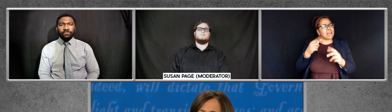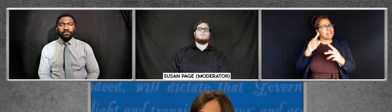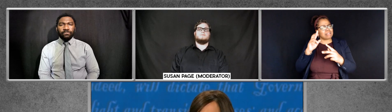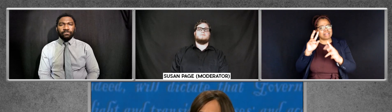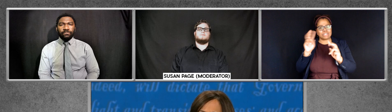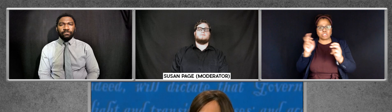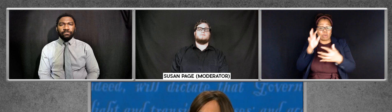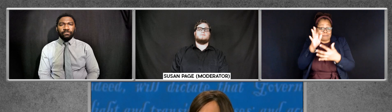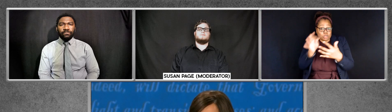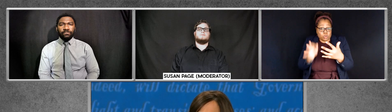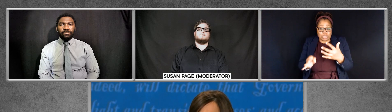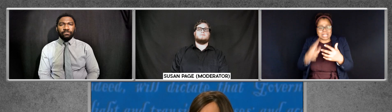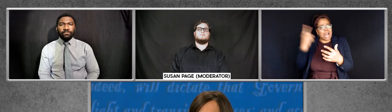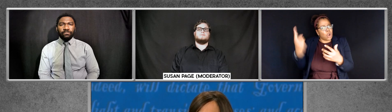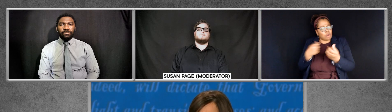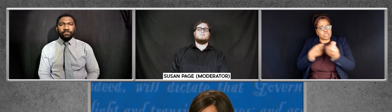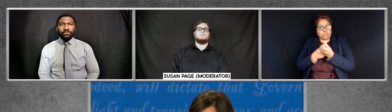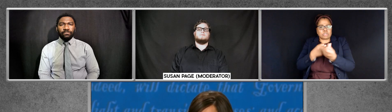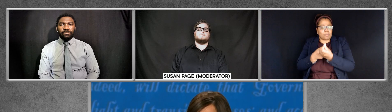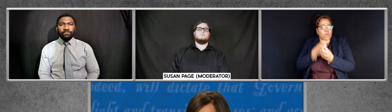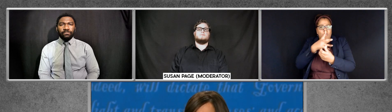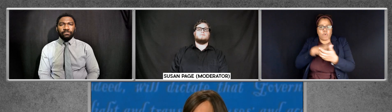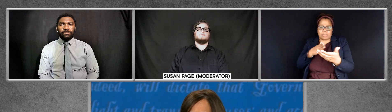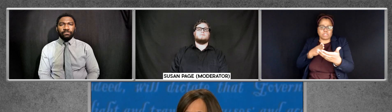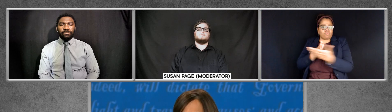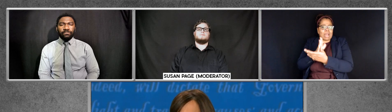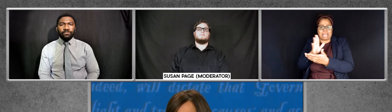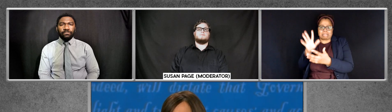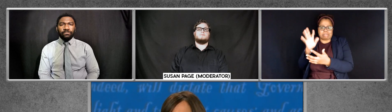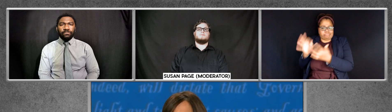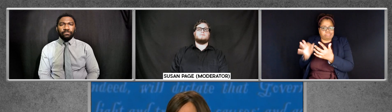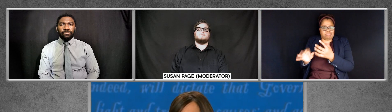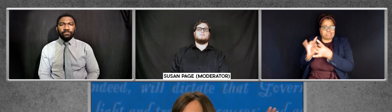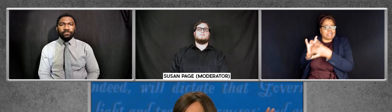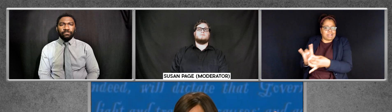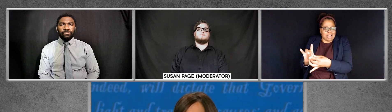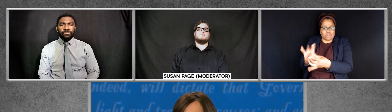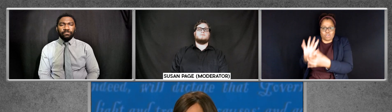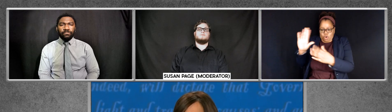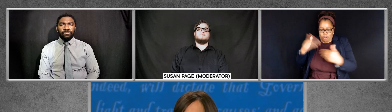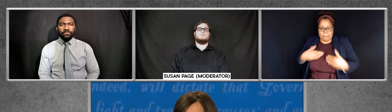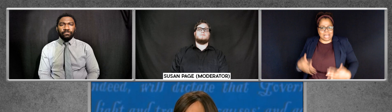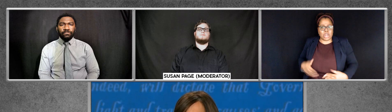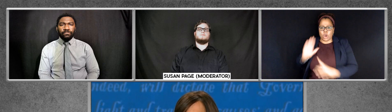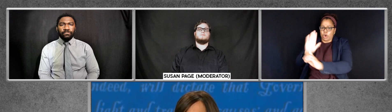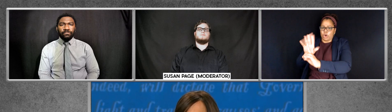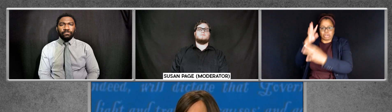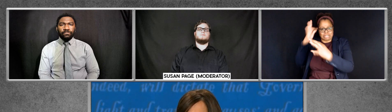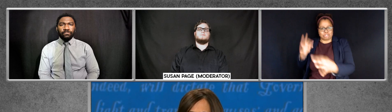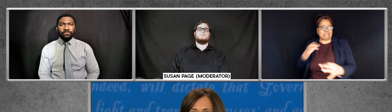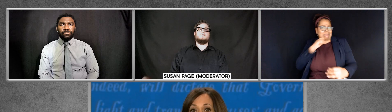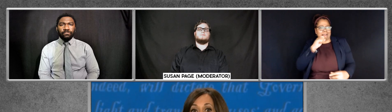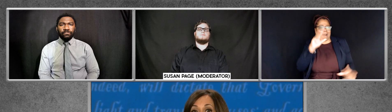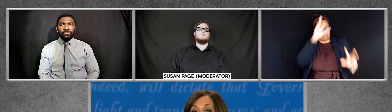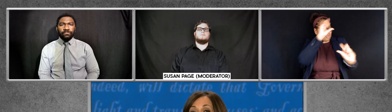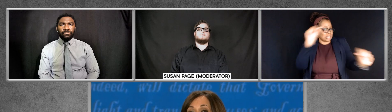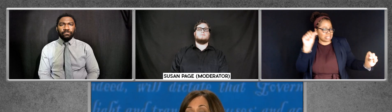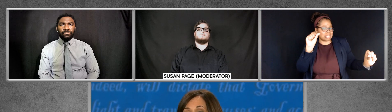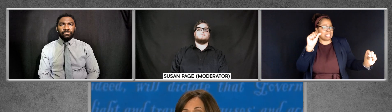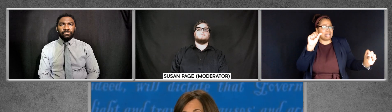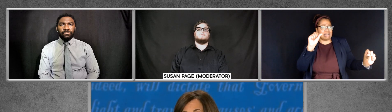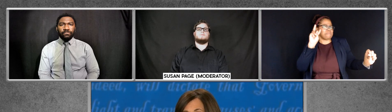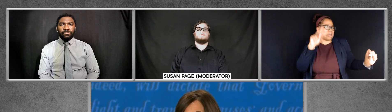right to make a decision about her own body. It should be her decision and not that of Donald Trump and the Vice President, Michael Pence. But let's also look